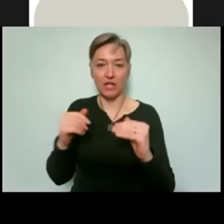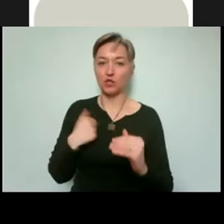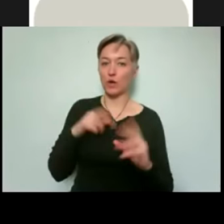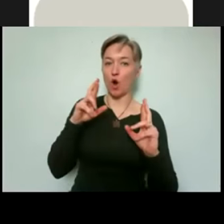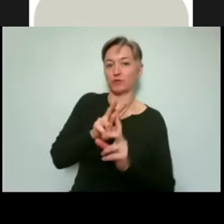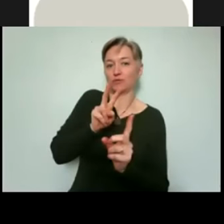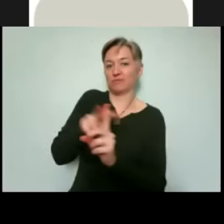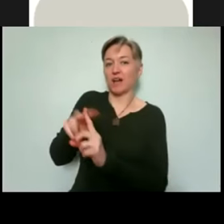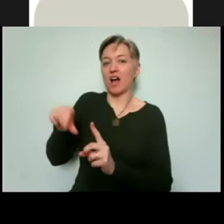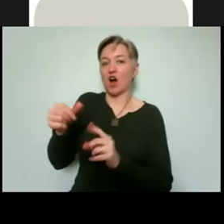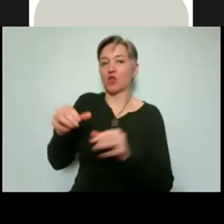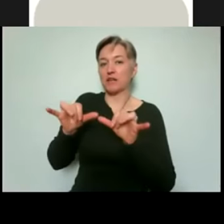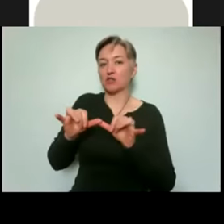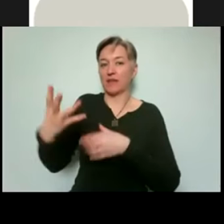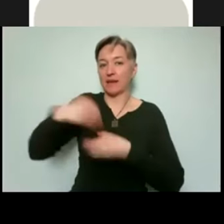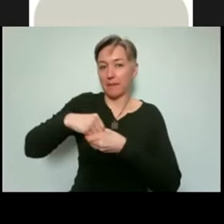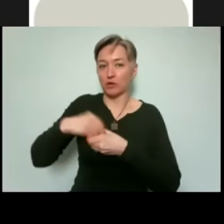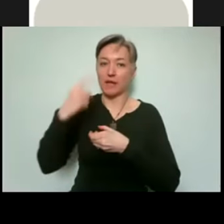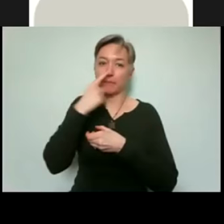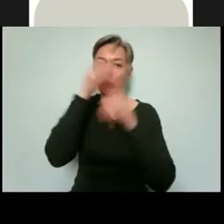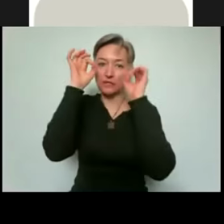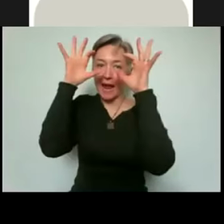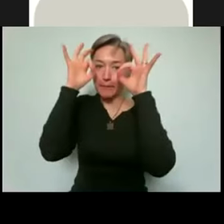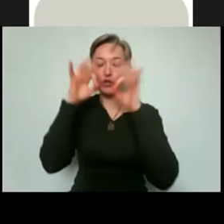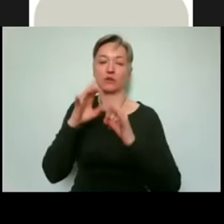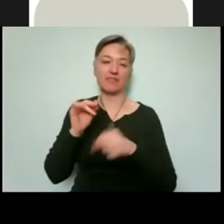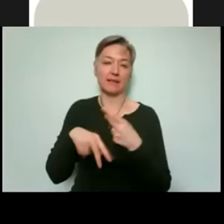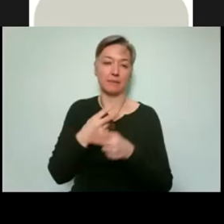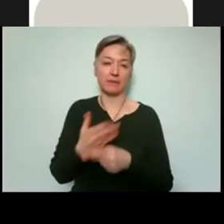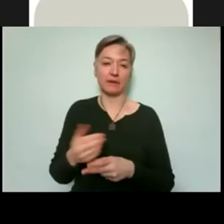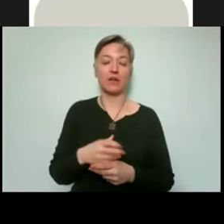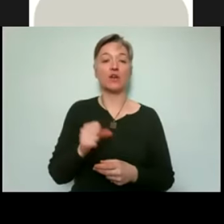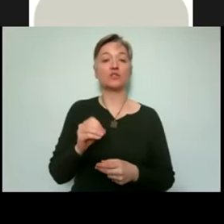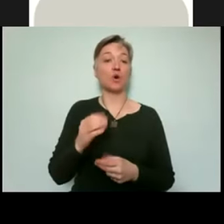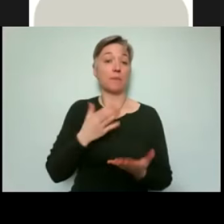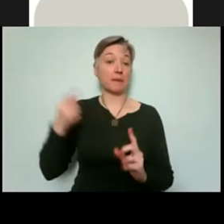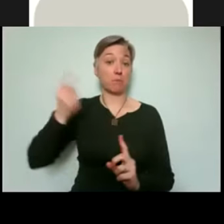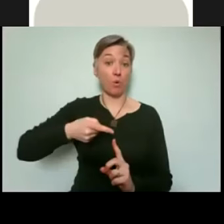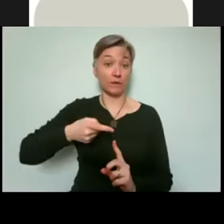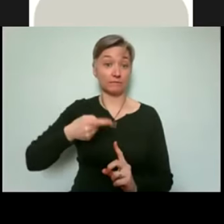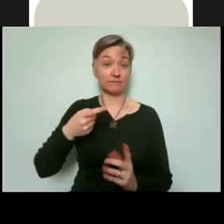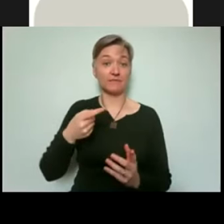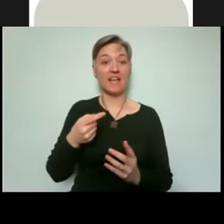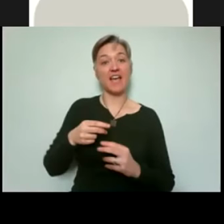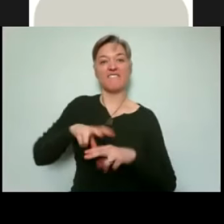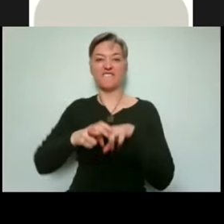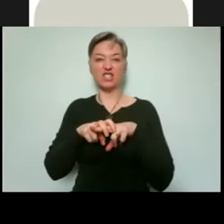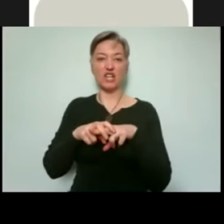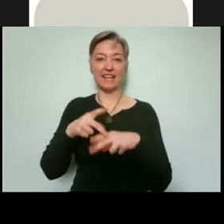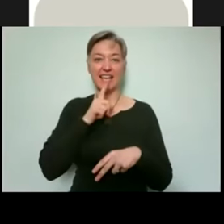of engagement, like pupil diameter and so on. So the take home might be fidgeting is bad.